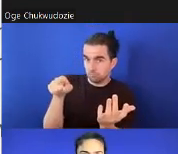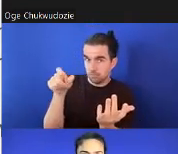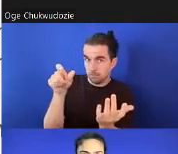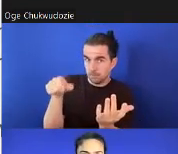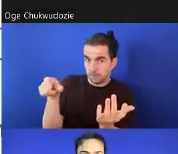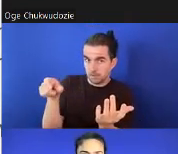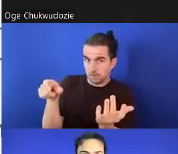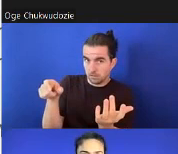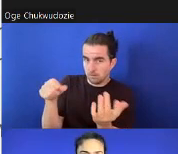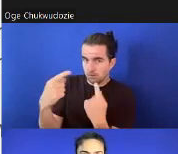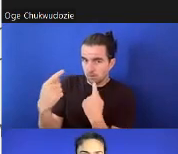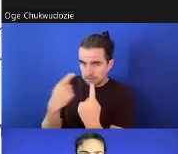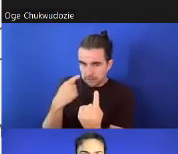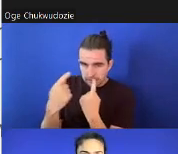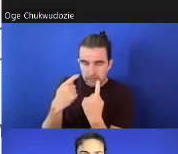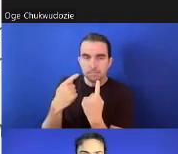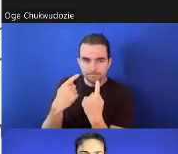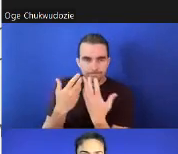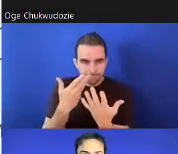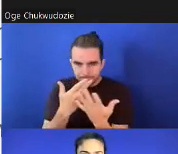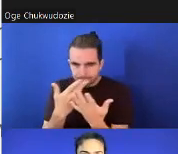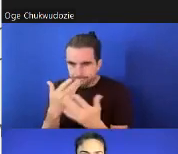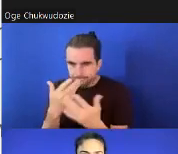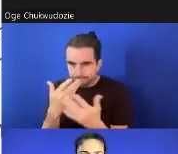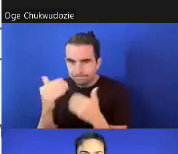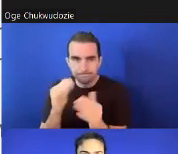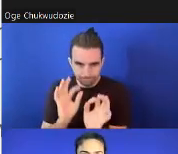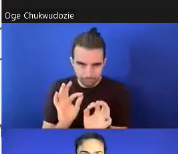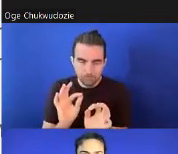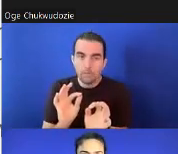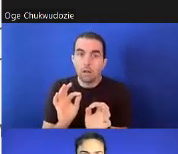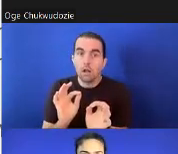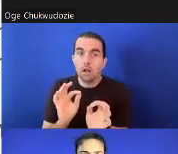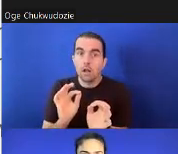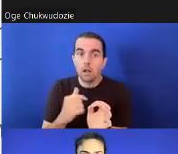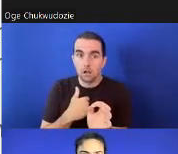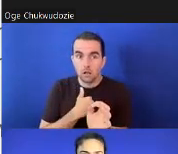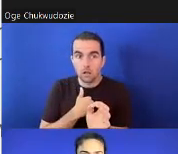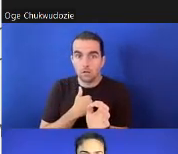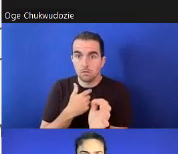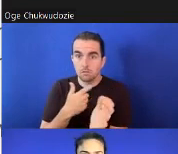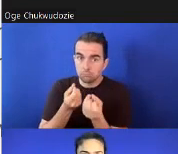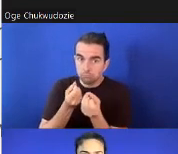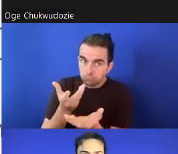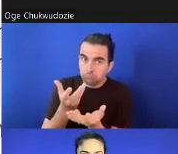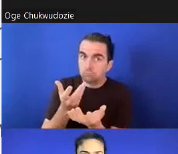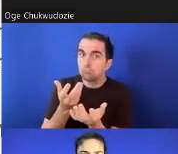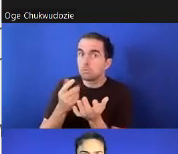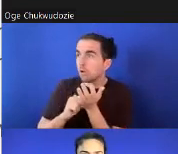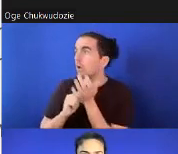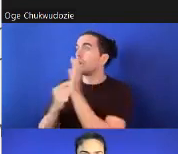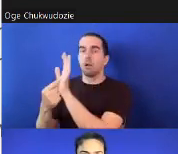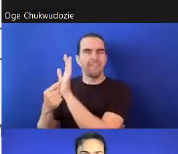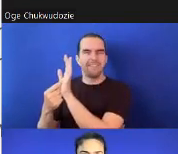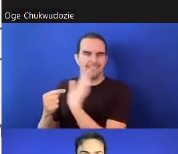feedback or complaint a thing of public discussion. Only those who need to be involved in managing that issue should